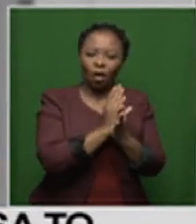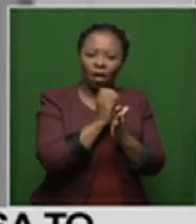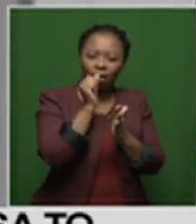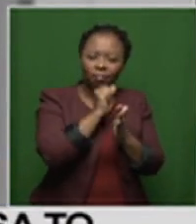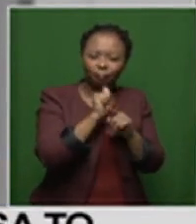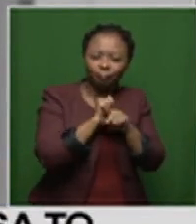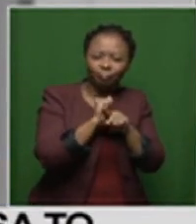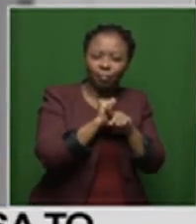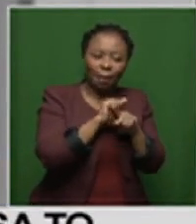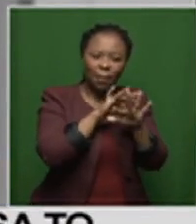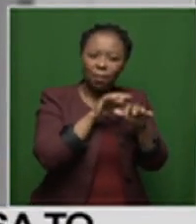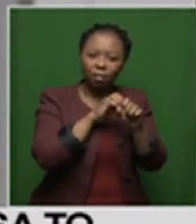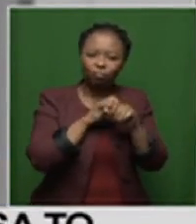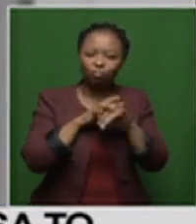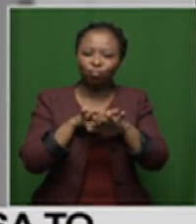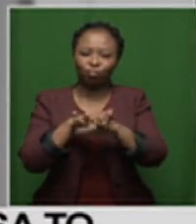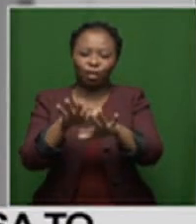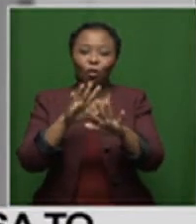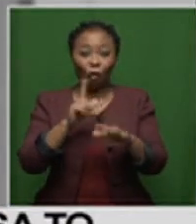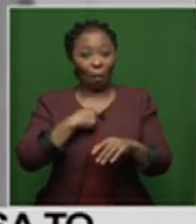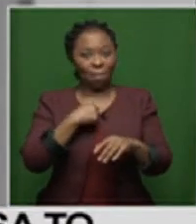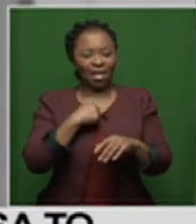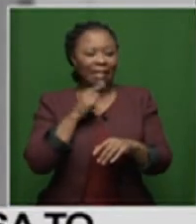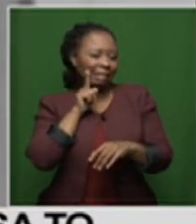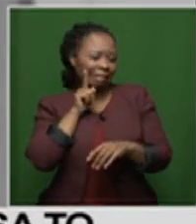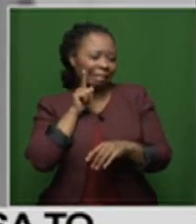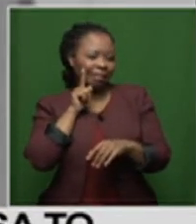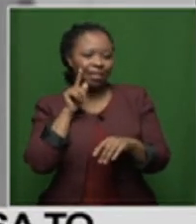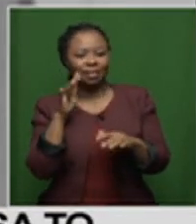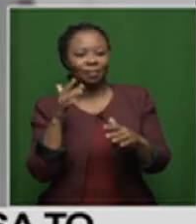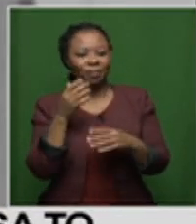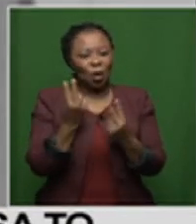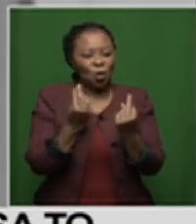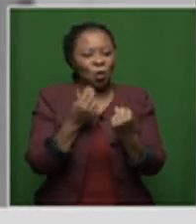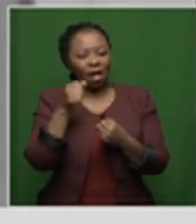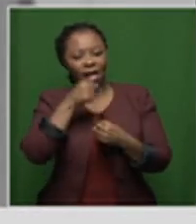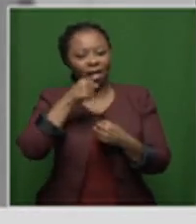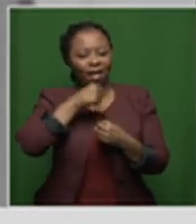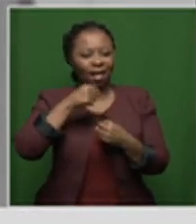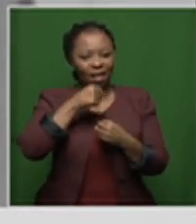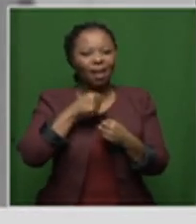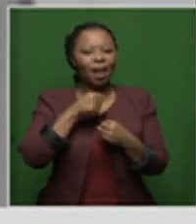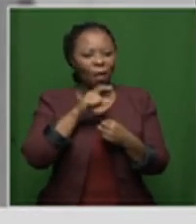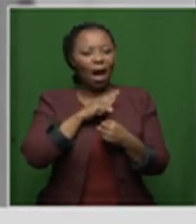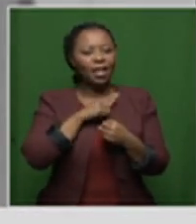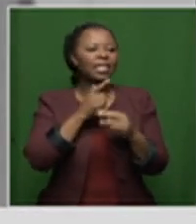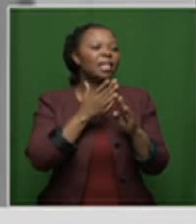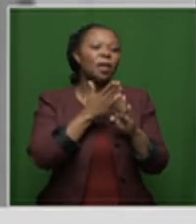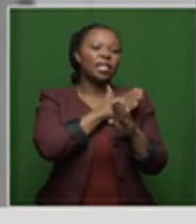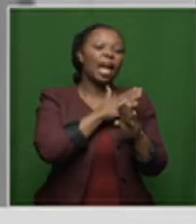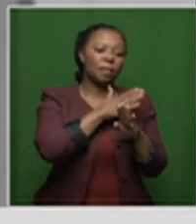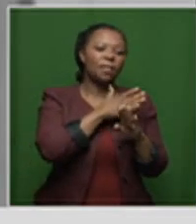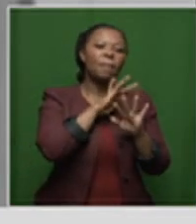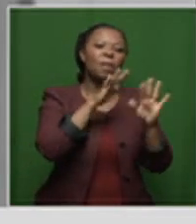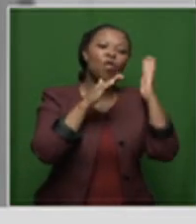well with the people. It will be a testing ground for me with the new material also, besides playing that people know. But